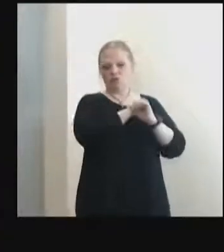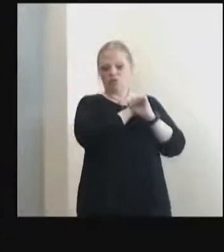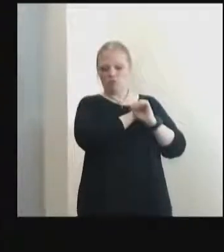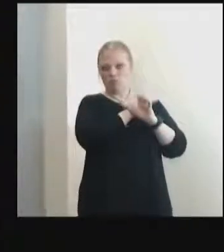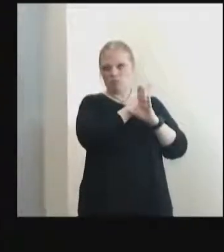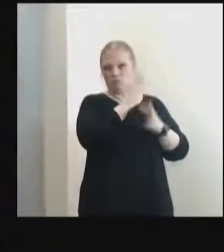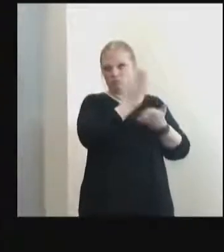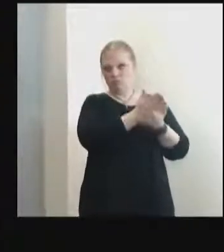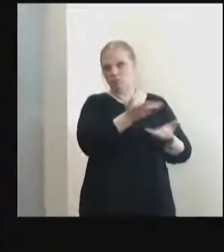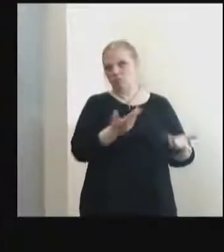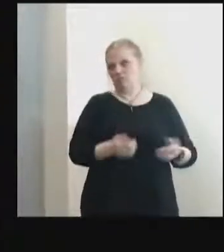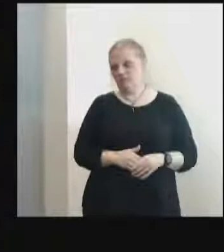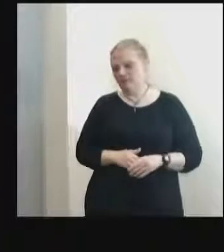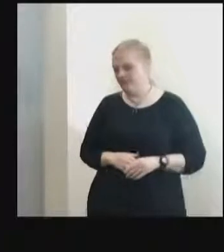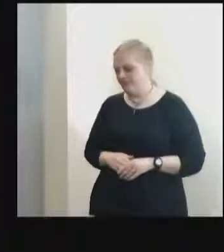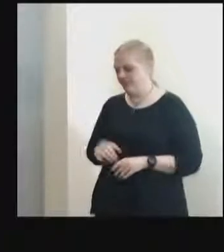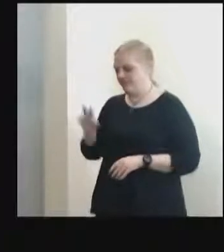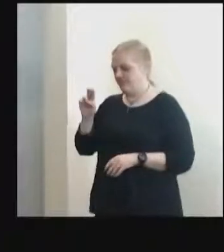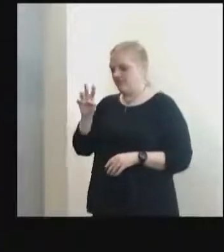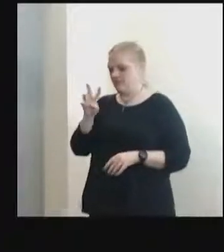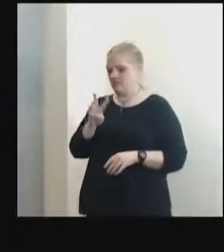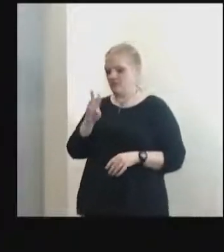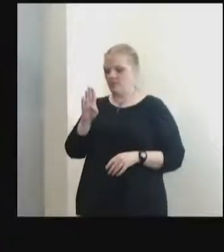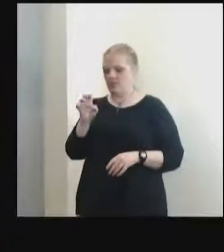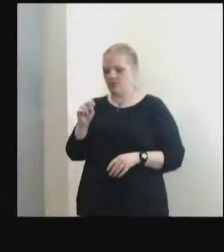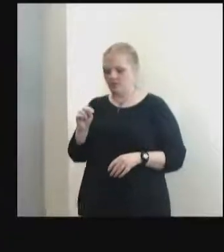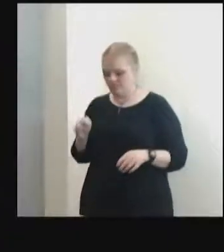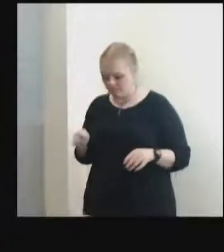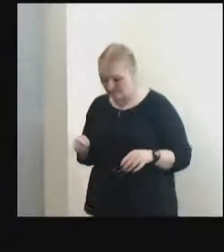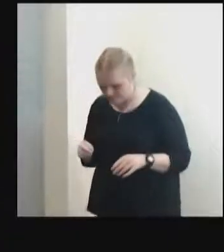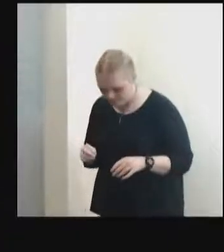prohibit. Mike Baggerman, WBEN.